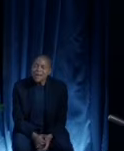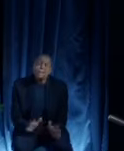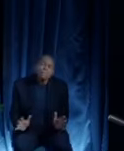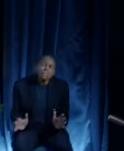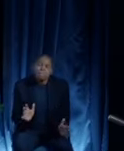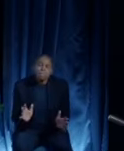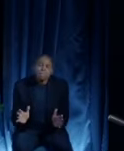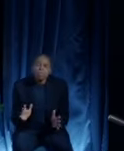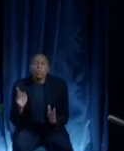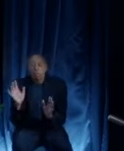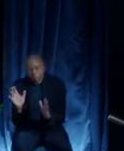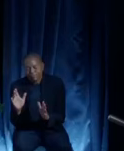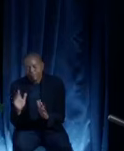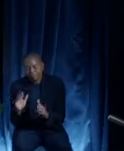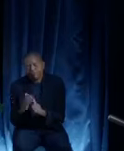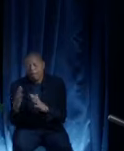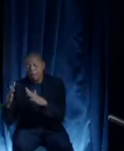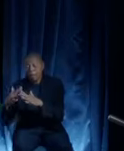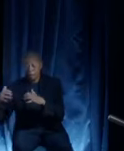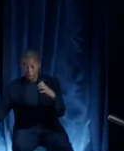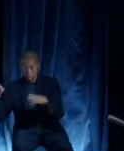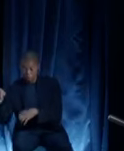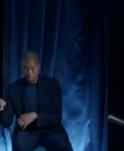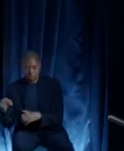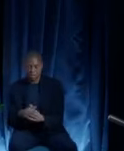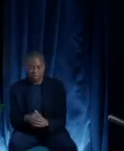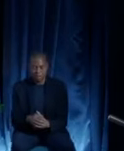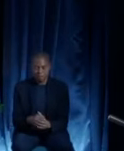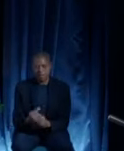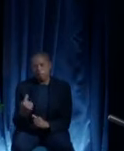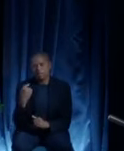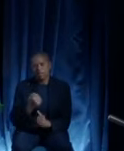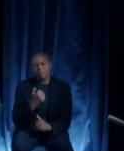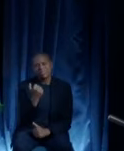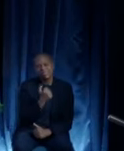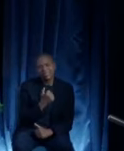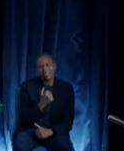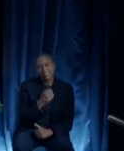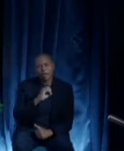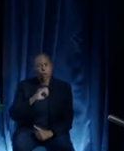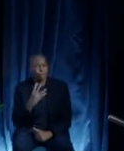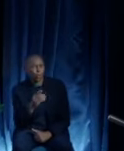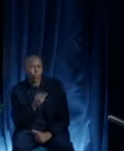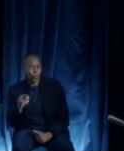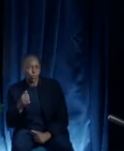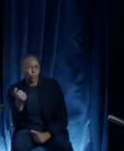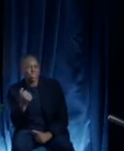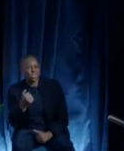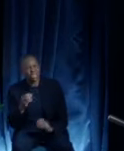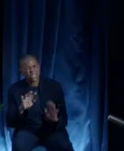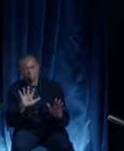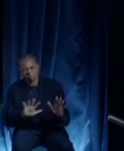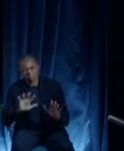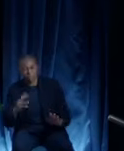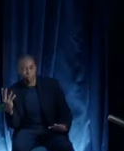certainly in Parliament. Parliament in between 1604, 1610, 1614,